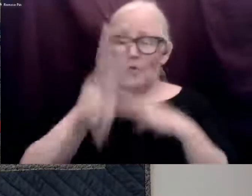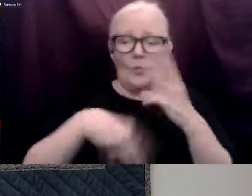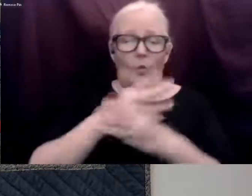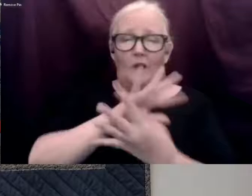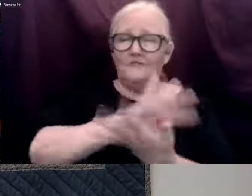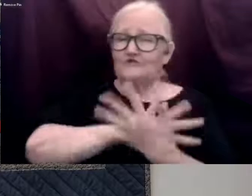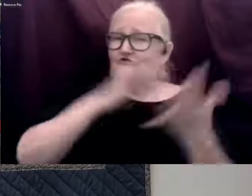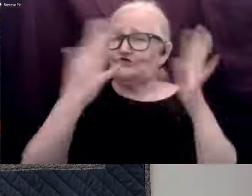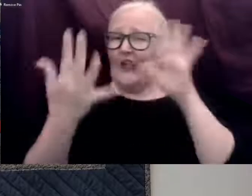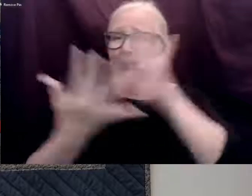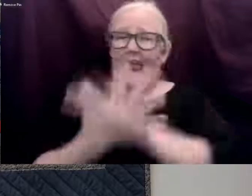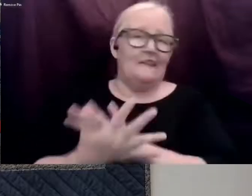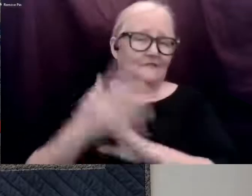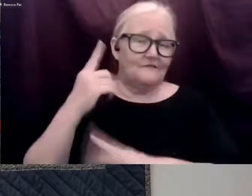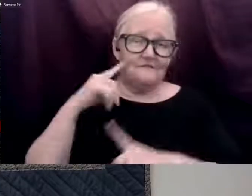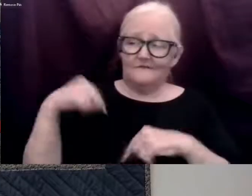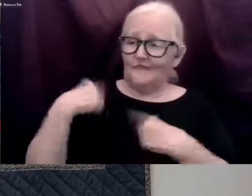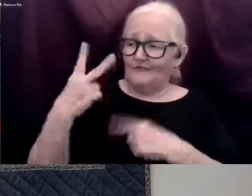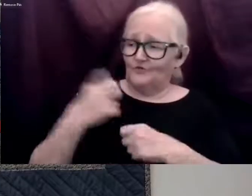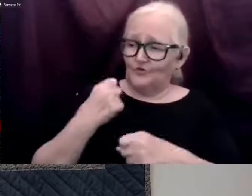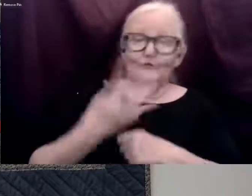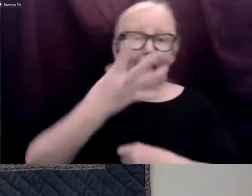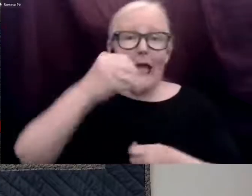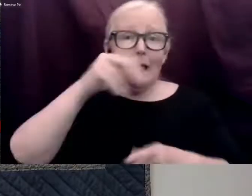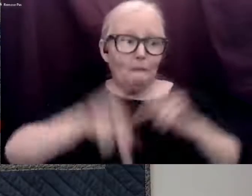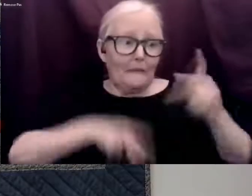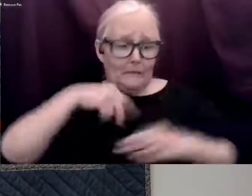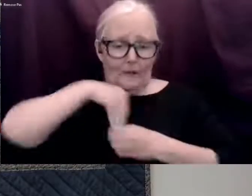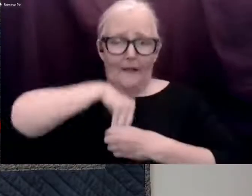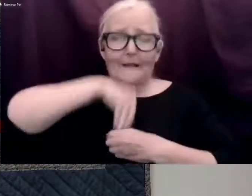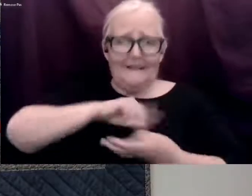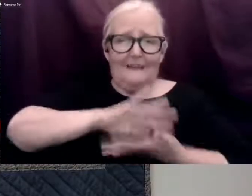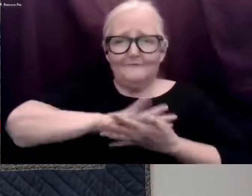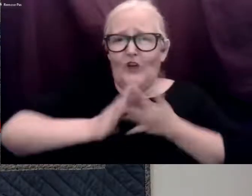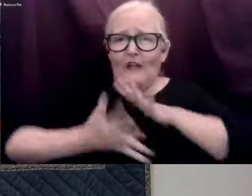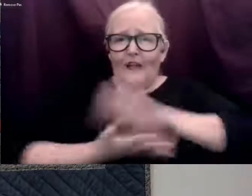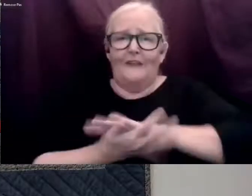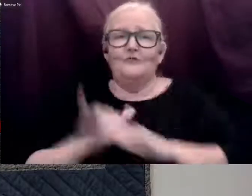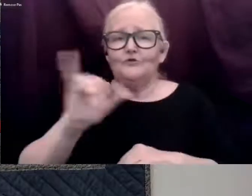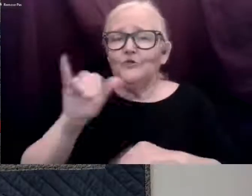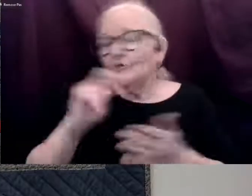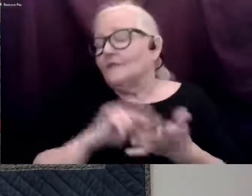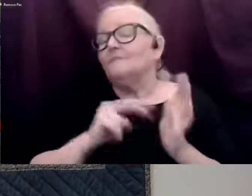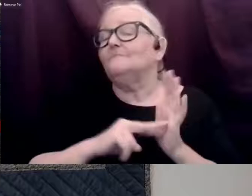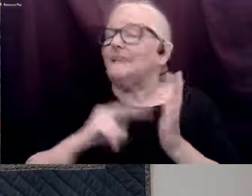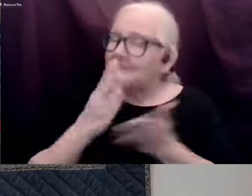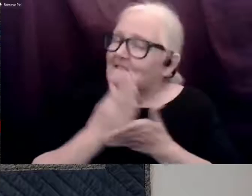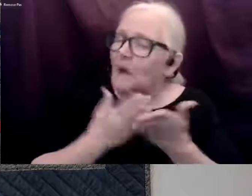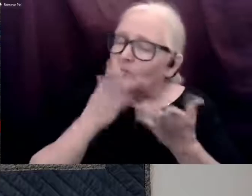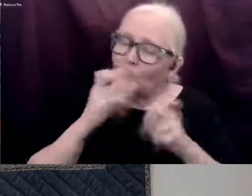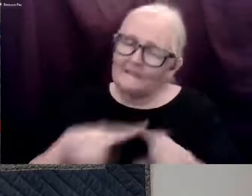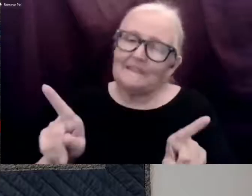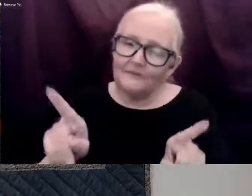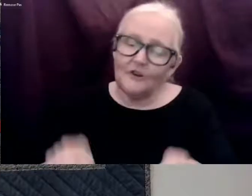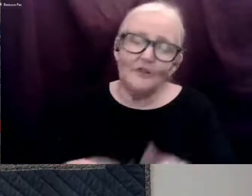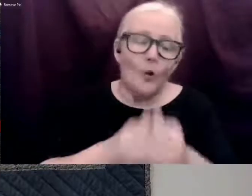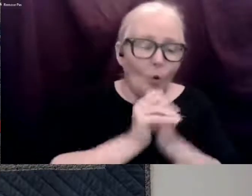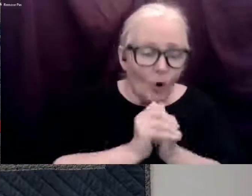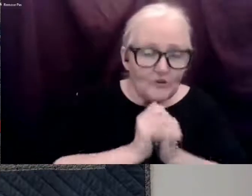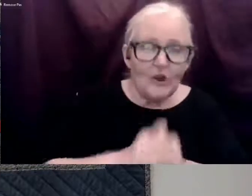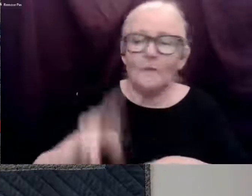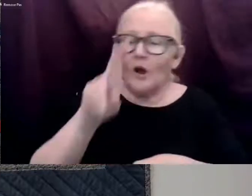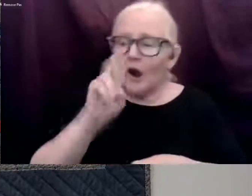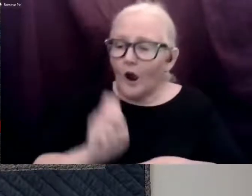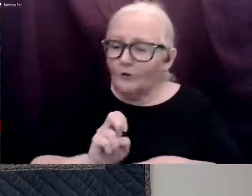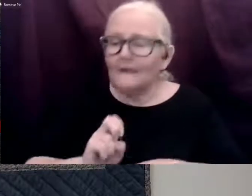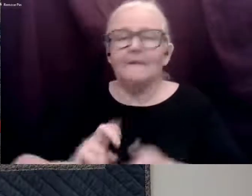us. Inevitably, some things will be different. Worship, religious education, other programming, and the way we